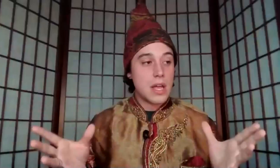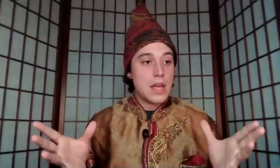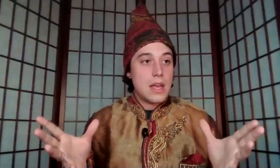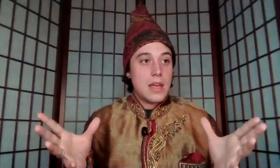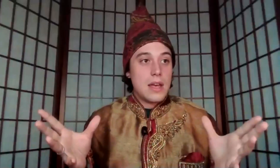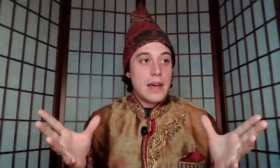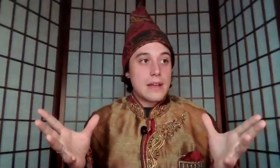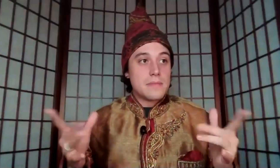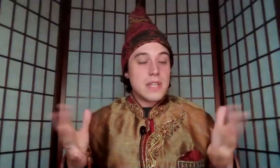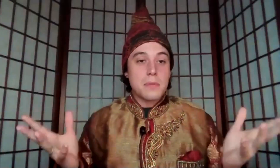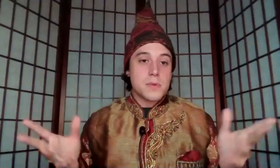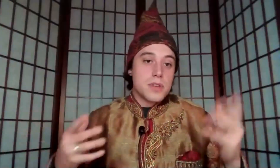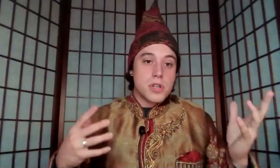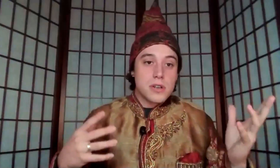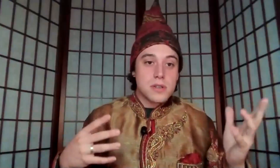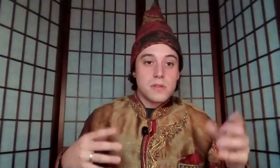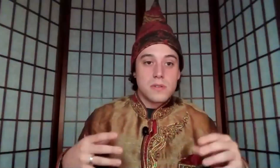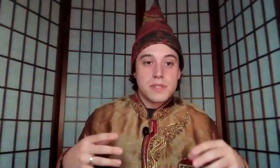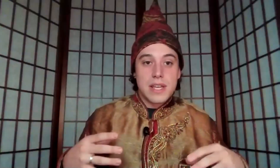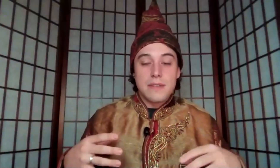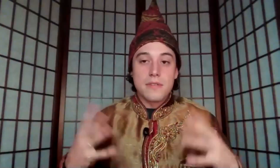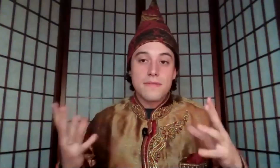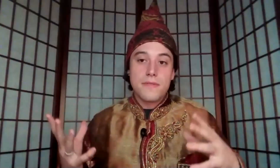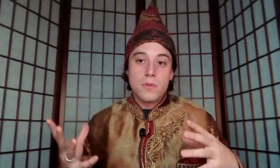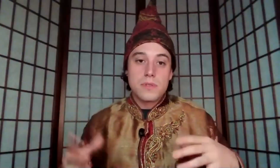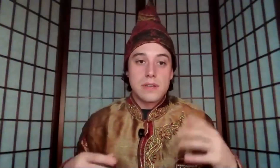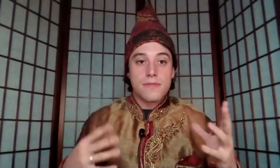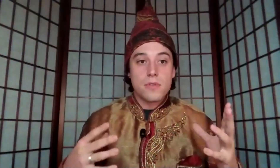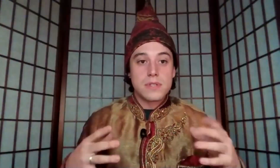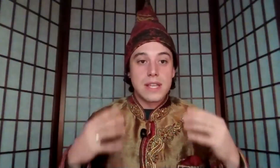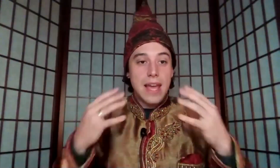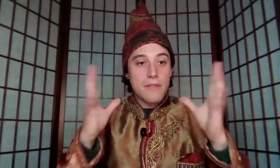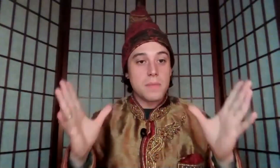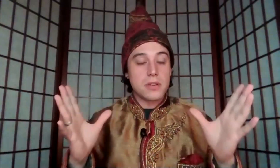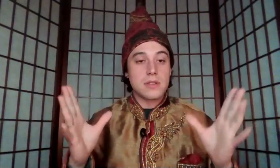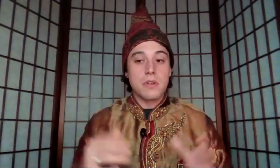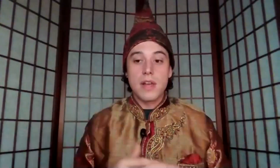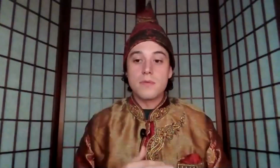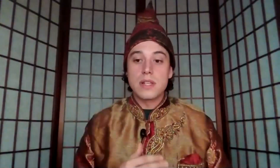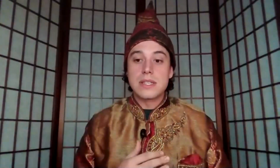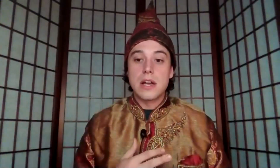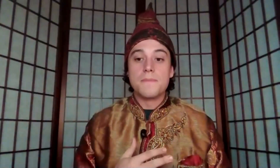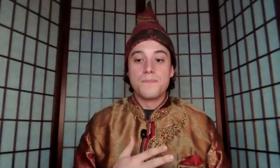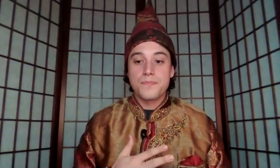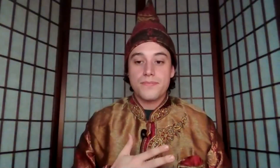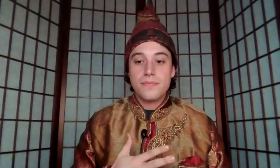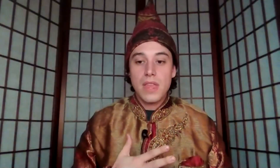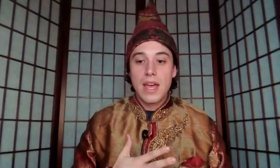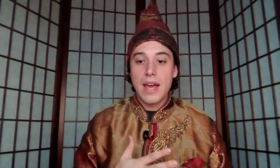beautiful tables with the sugar skulls and different foods and fruits, and they have the pictures of their loved ones